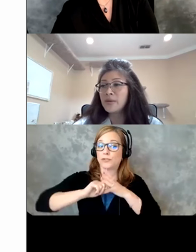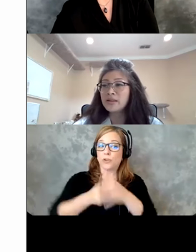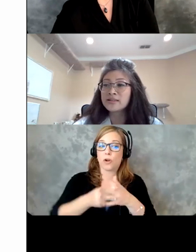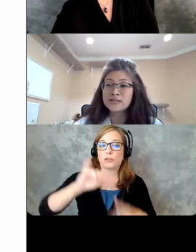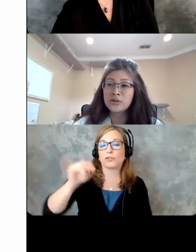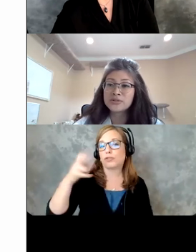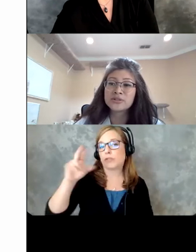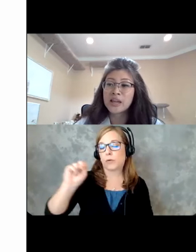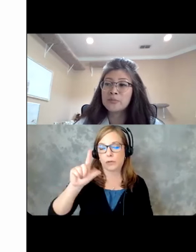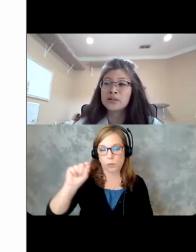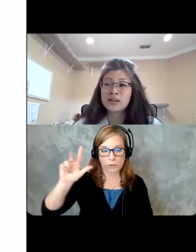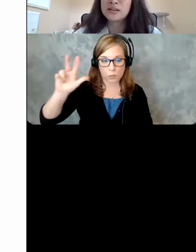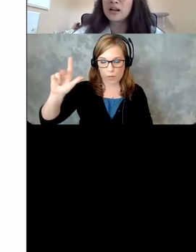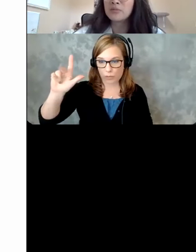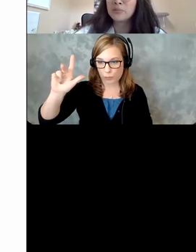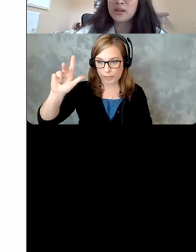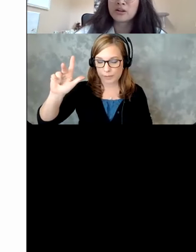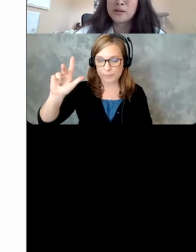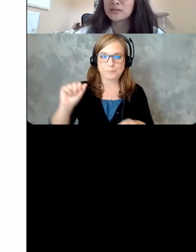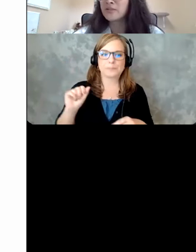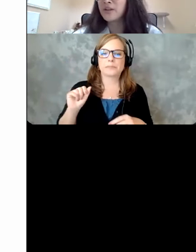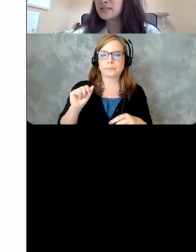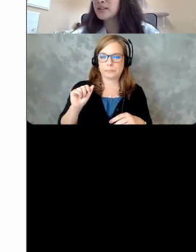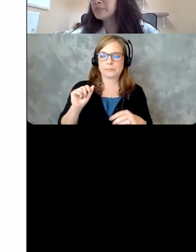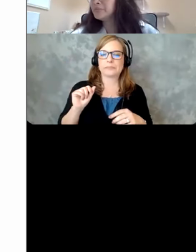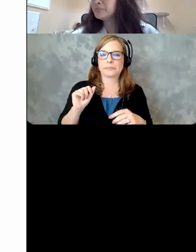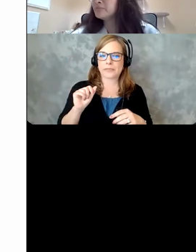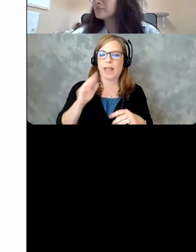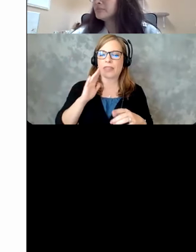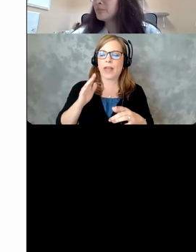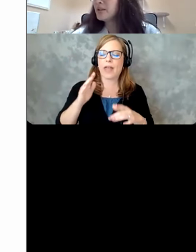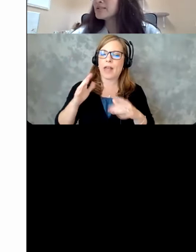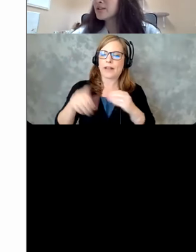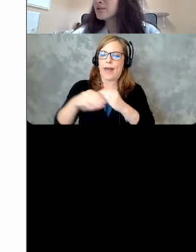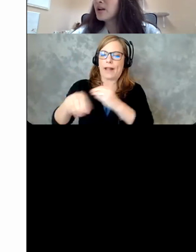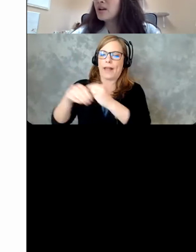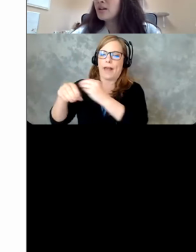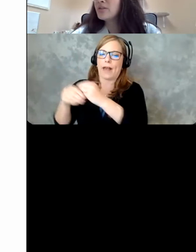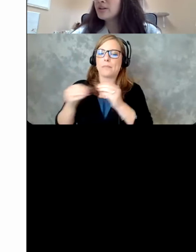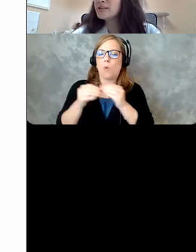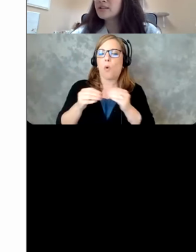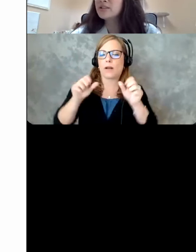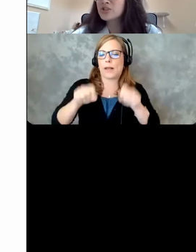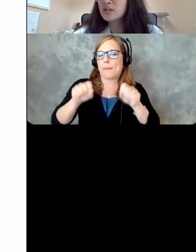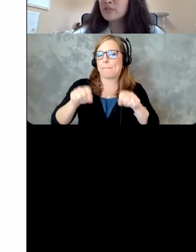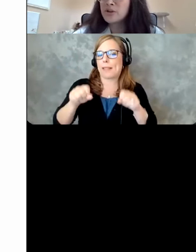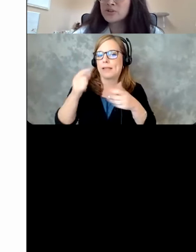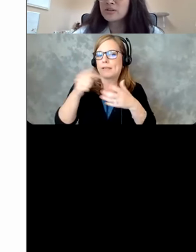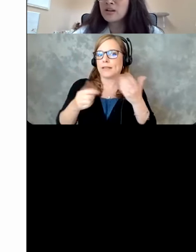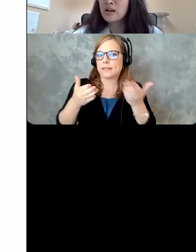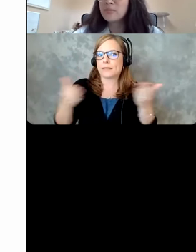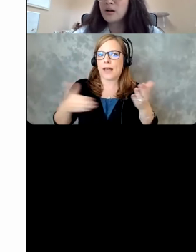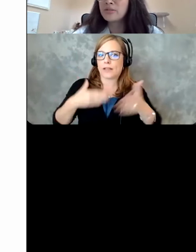2023. And then, certain capabilities will be incrementally phased in. And so there is